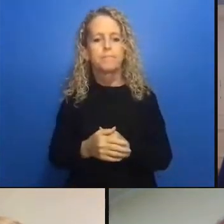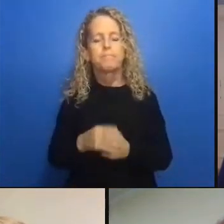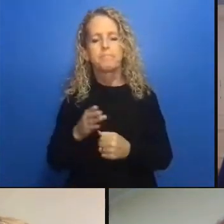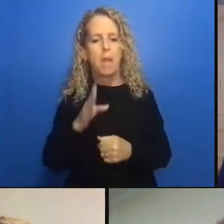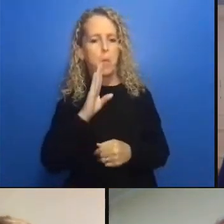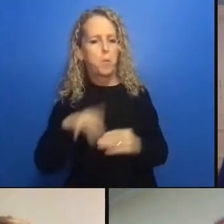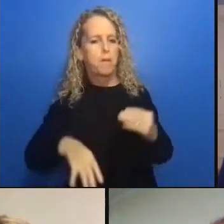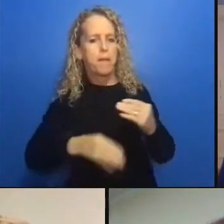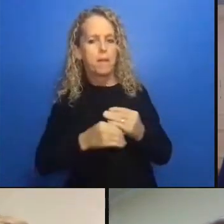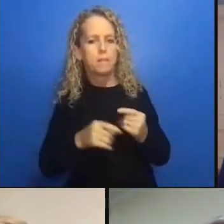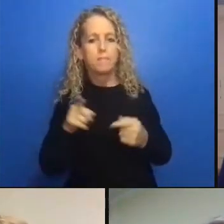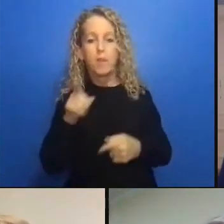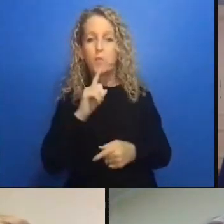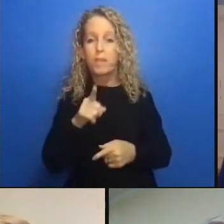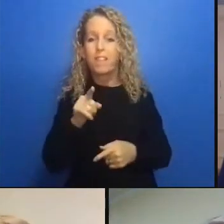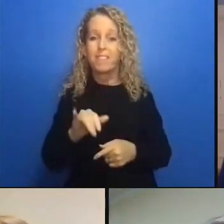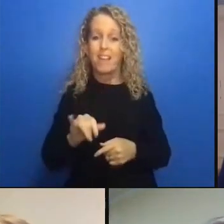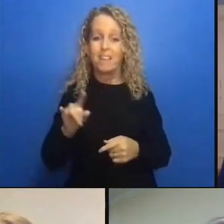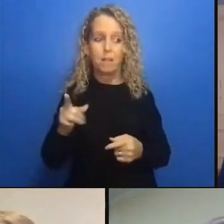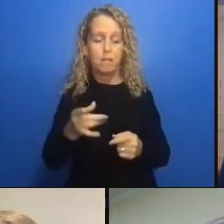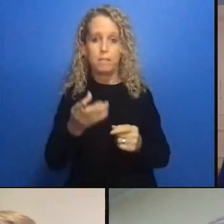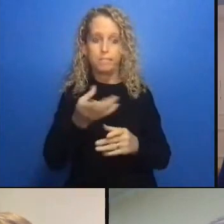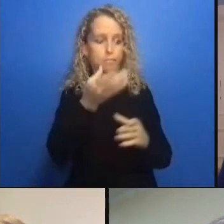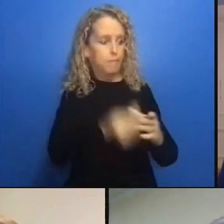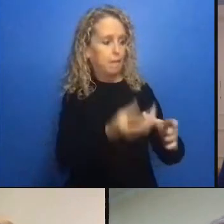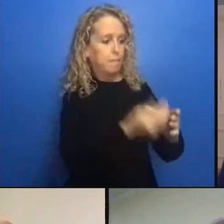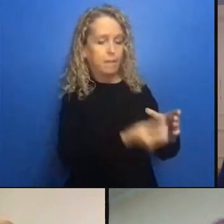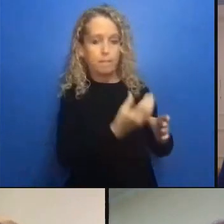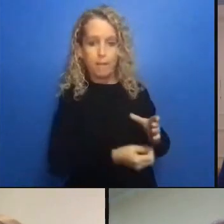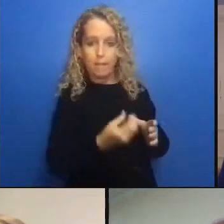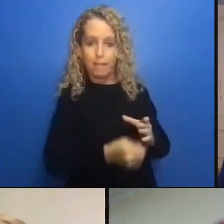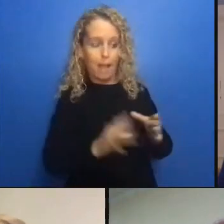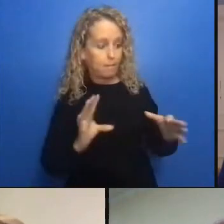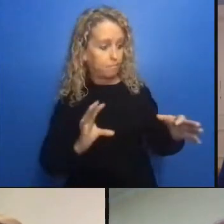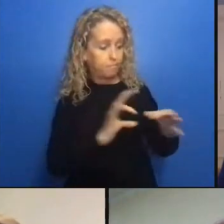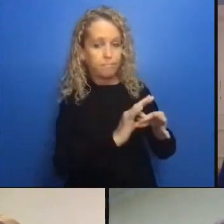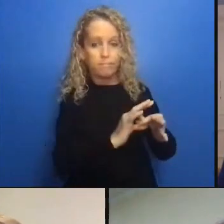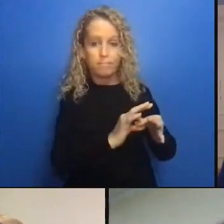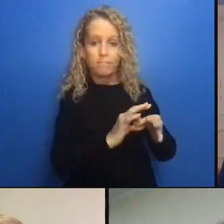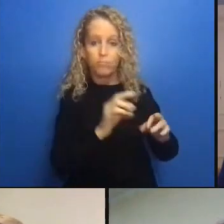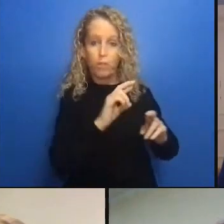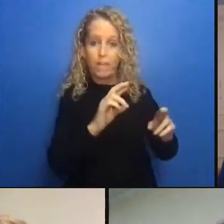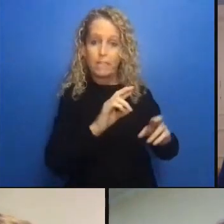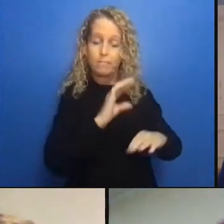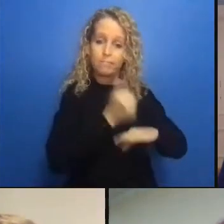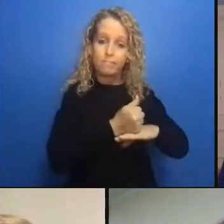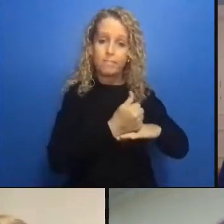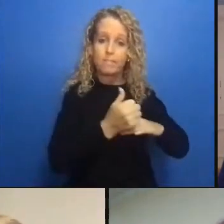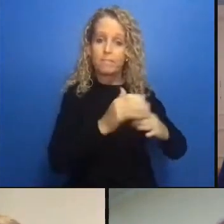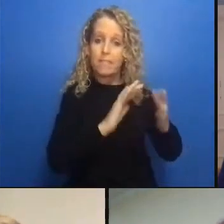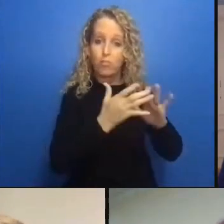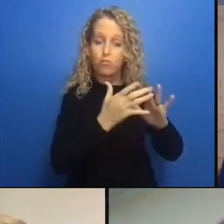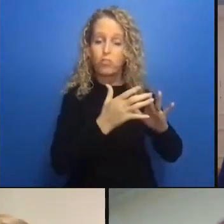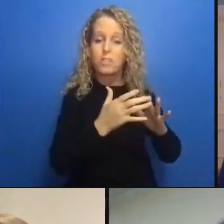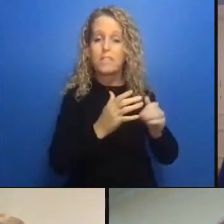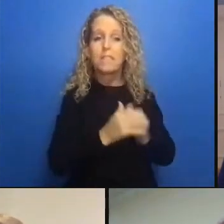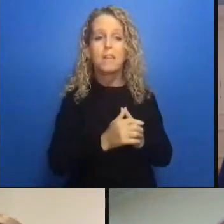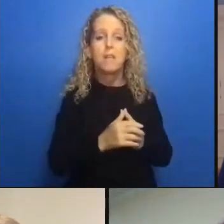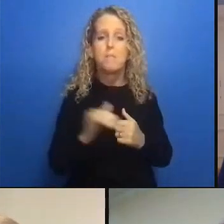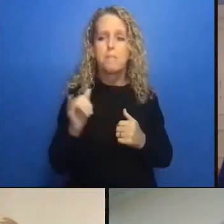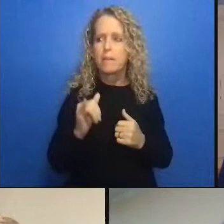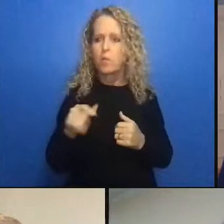as a barrier, and then the other barrier is the hardware. You know, not everyone can afford an iPad, you